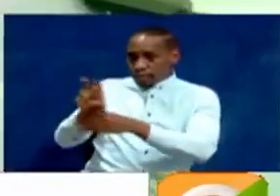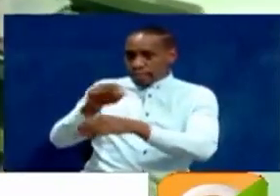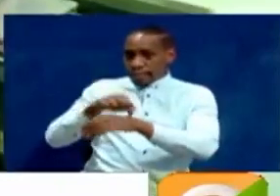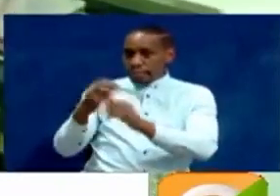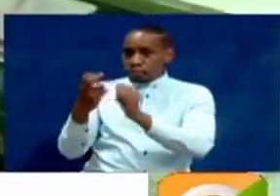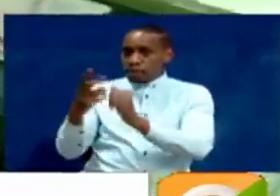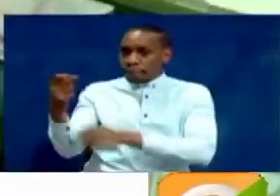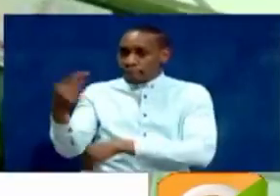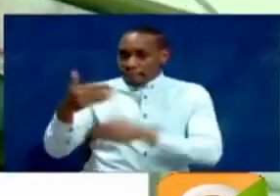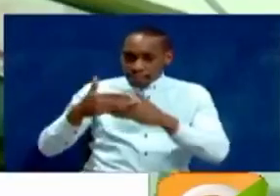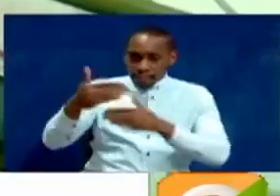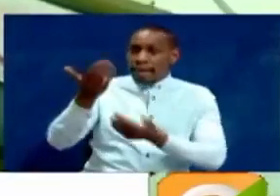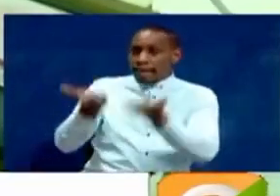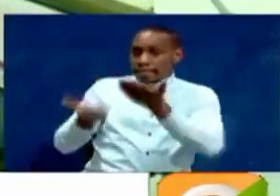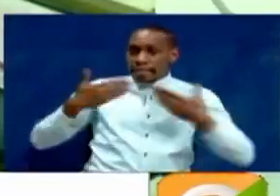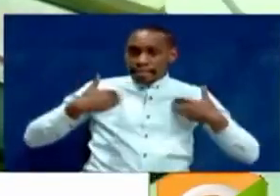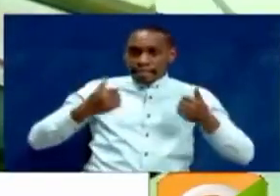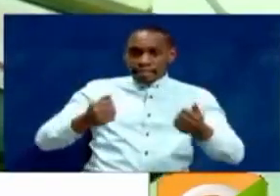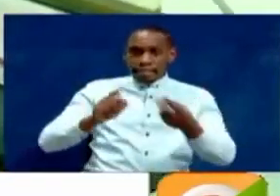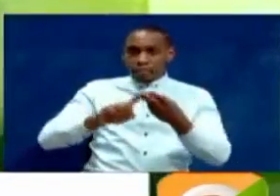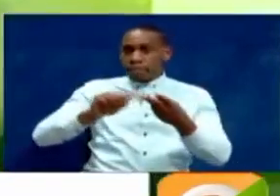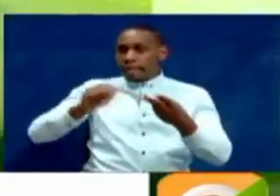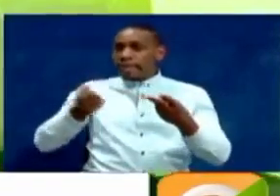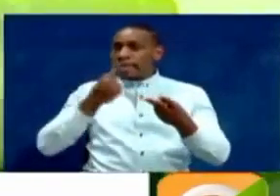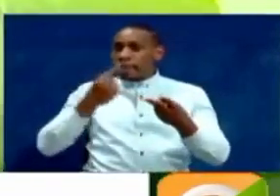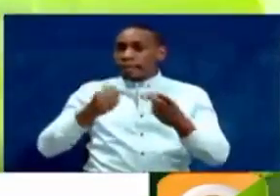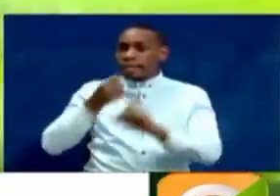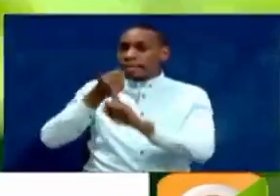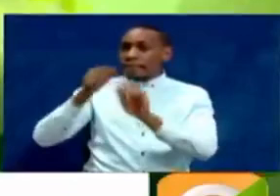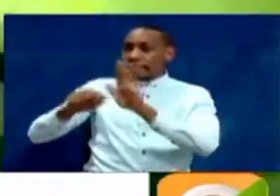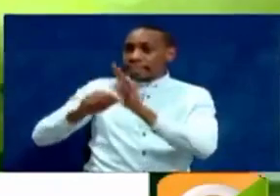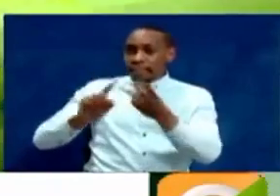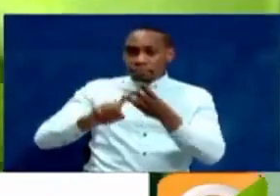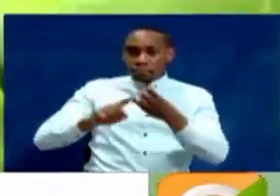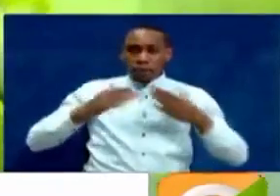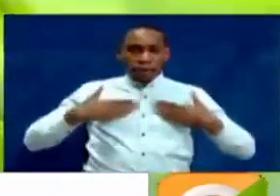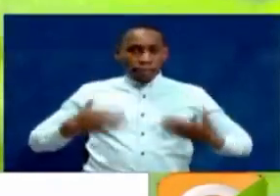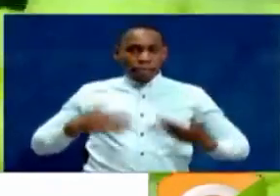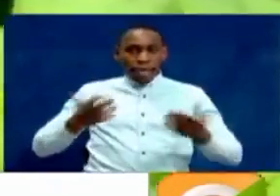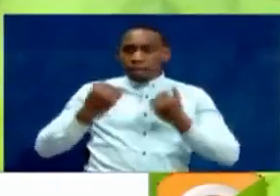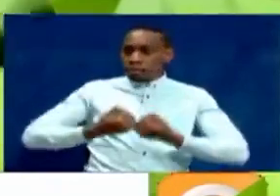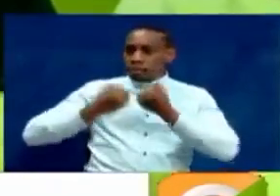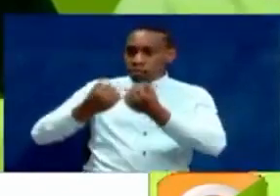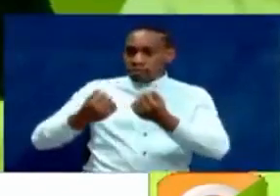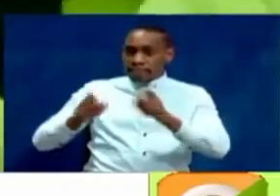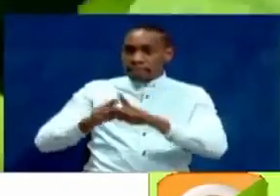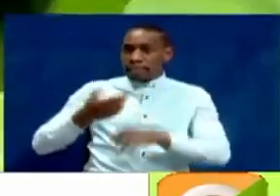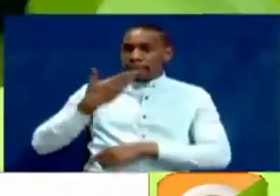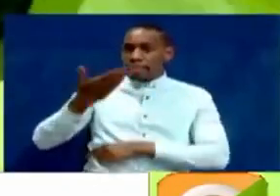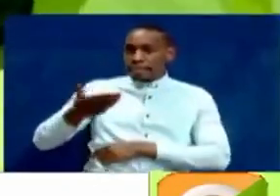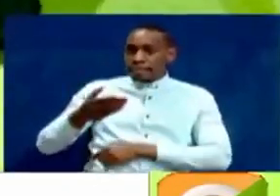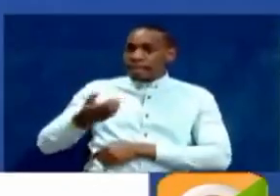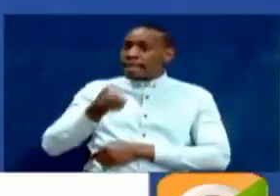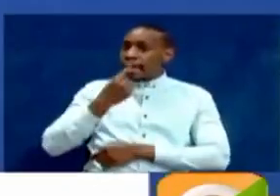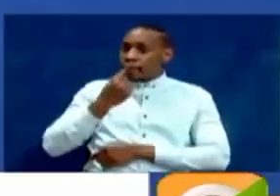of 12 months to assess their health, any vaccine side effects, and how their bodies develop immunity in response to